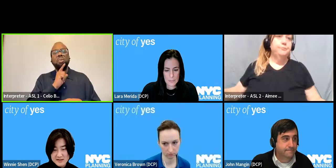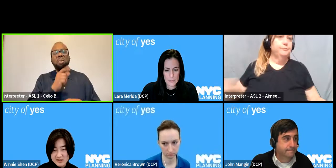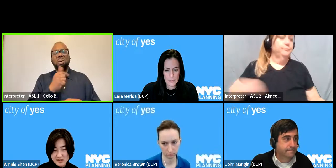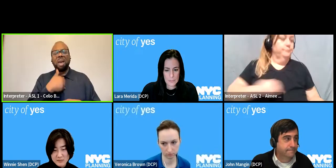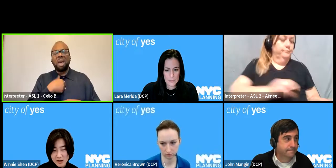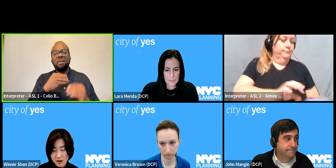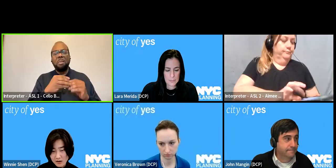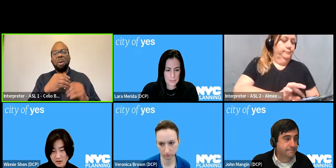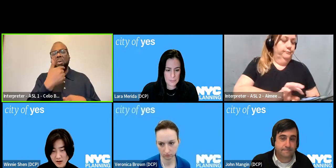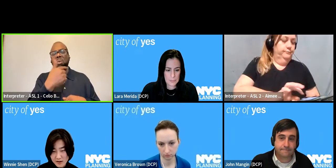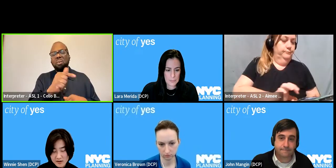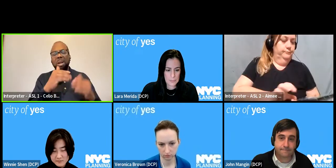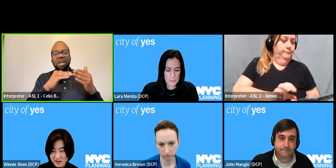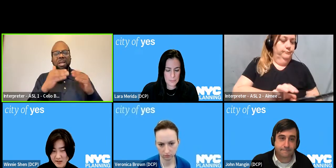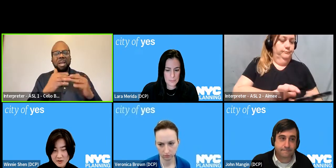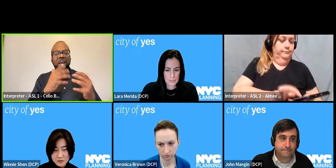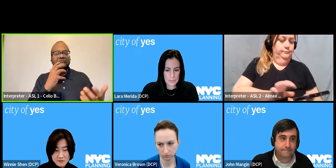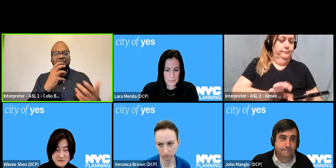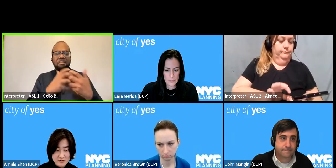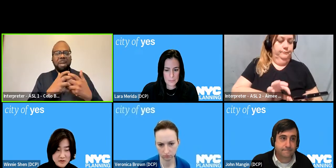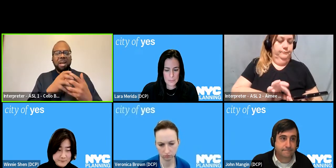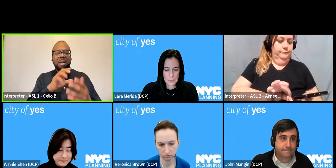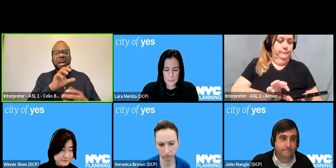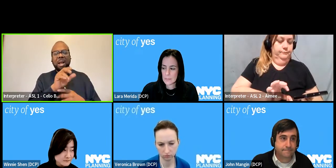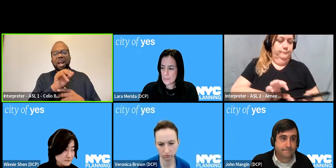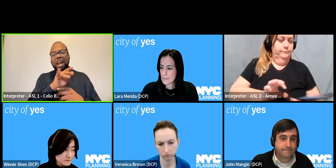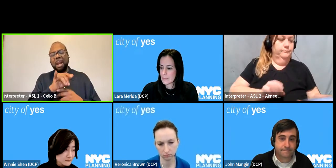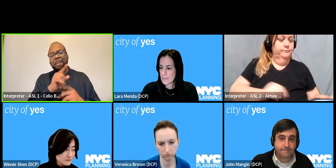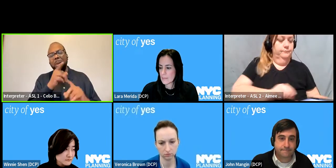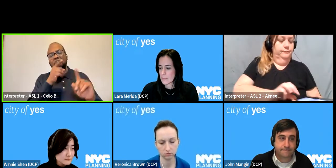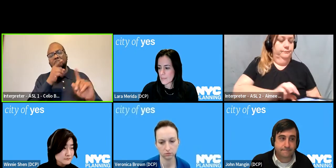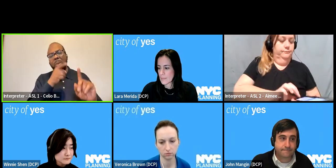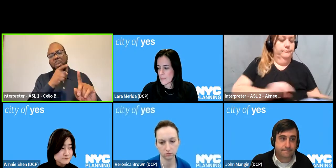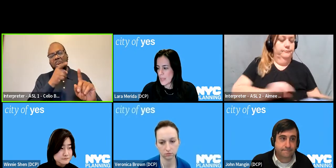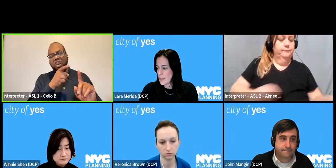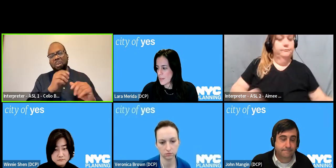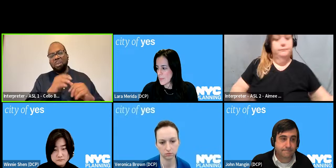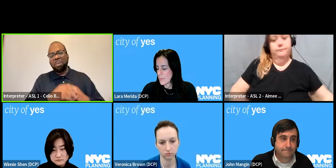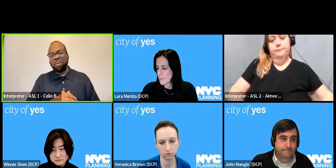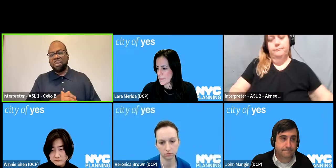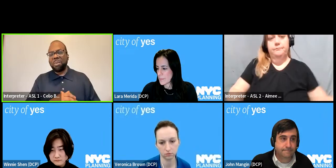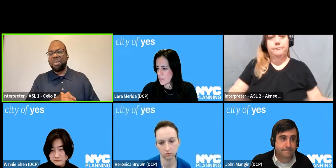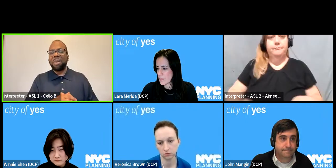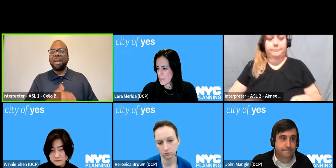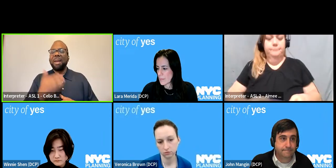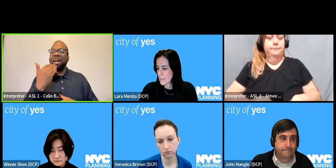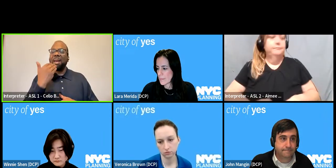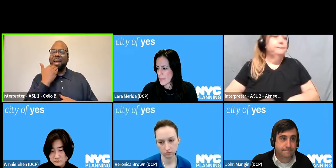greener city and meet our climate goals overall. Thank you.